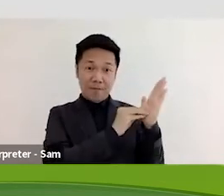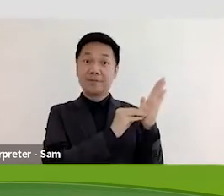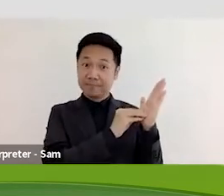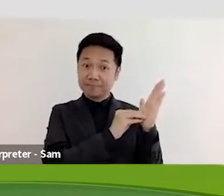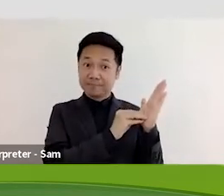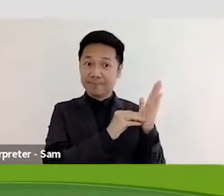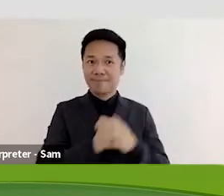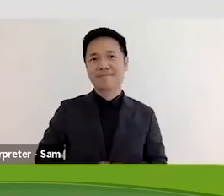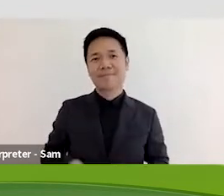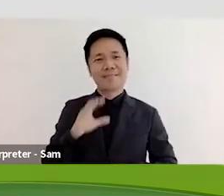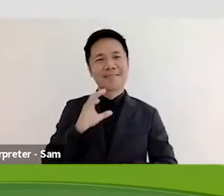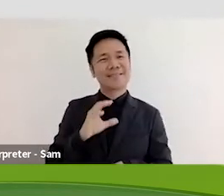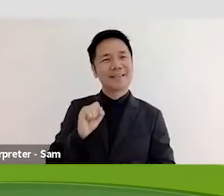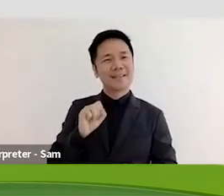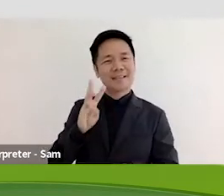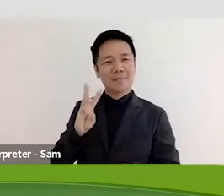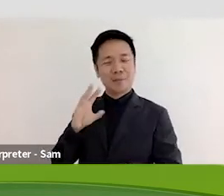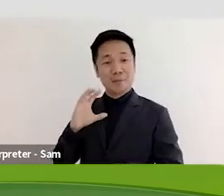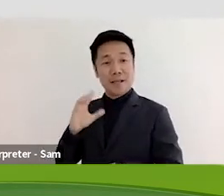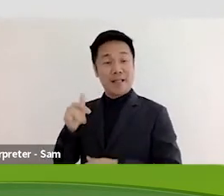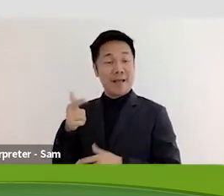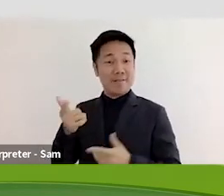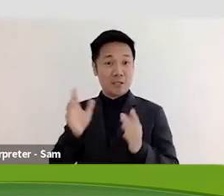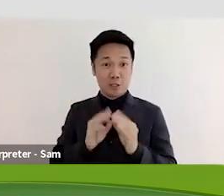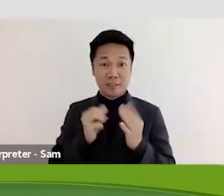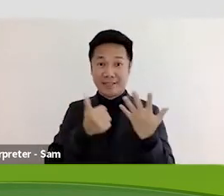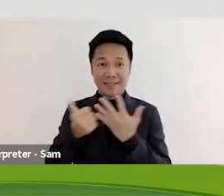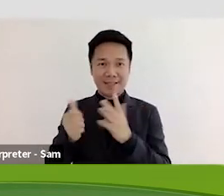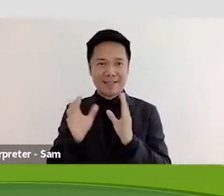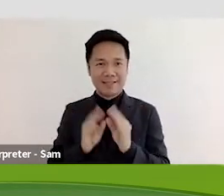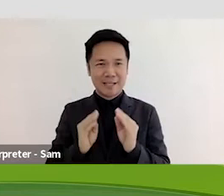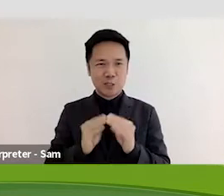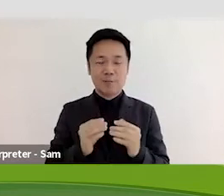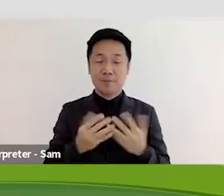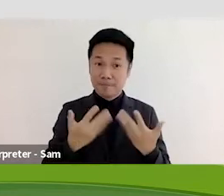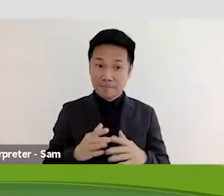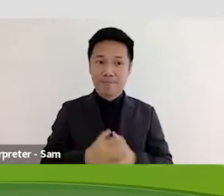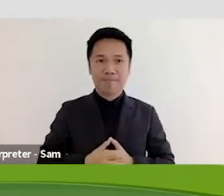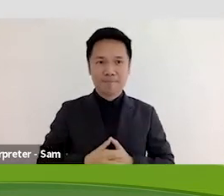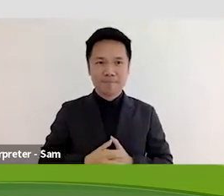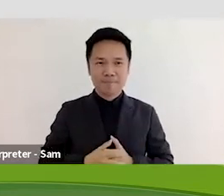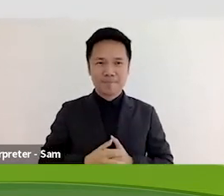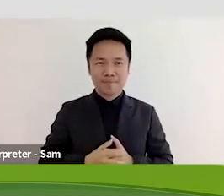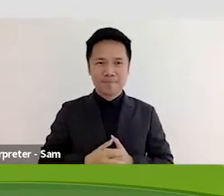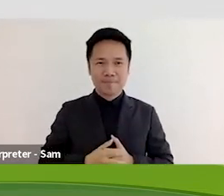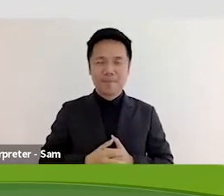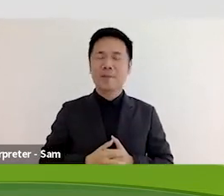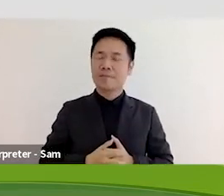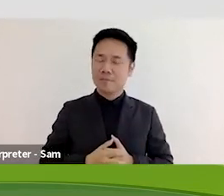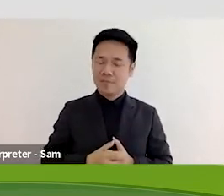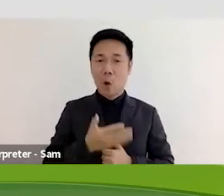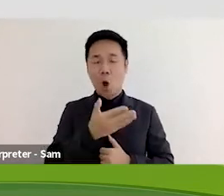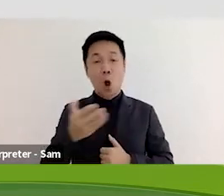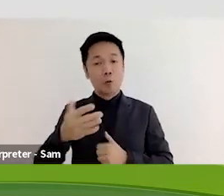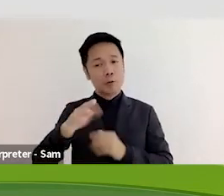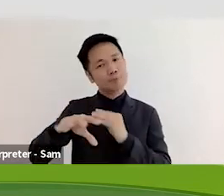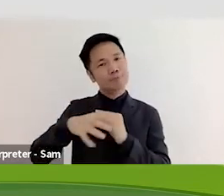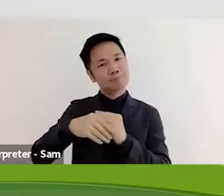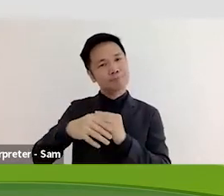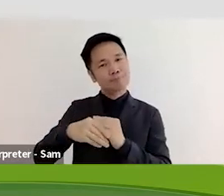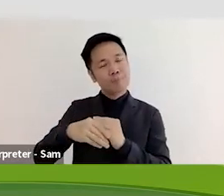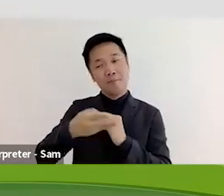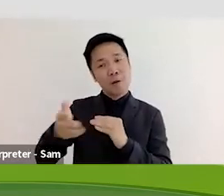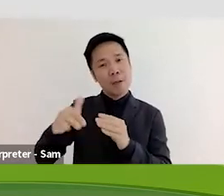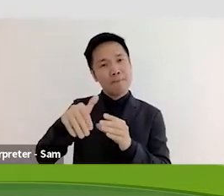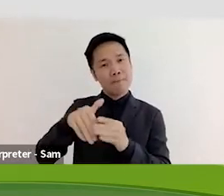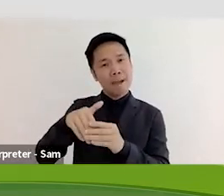the CSW66 discussions. It can also build capacity for membership contribution to the agreed